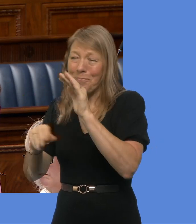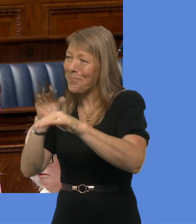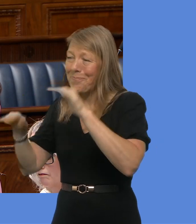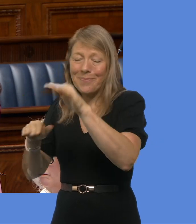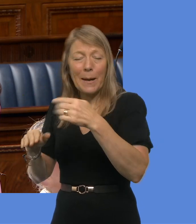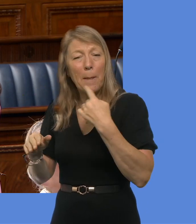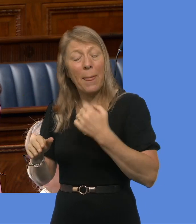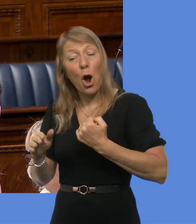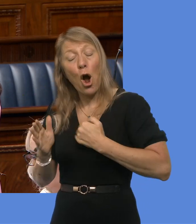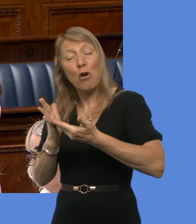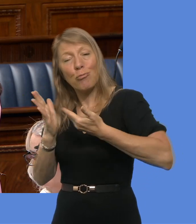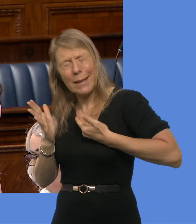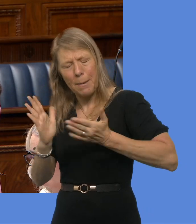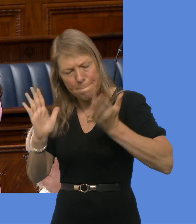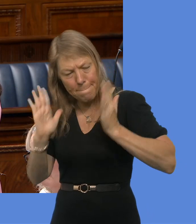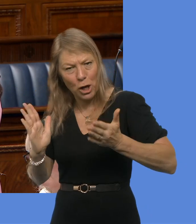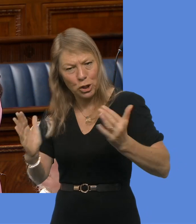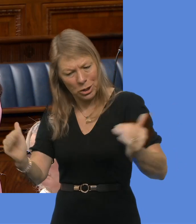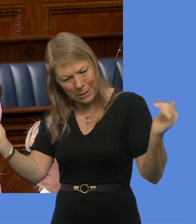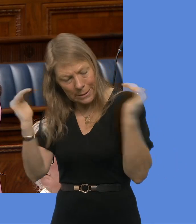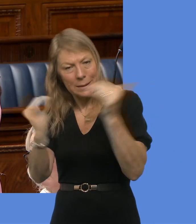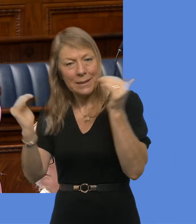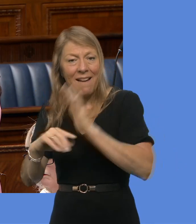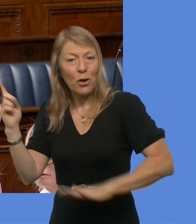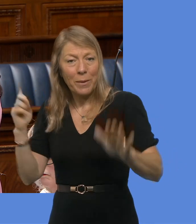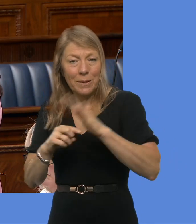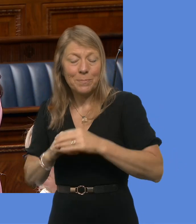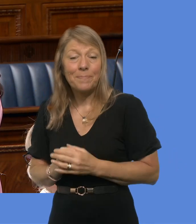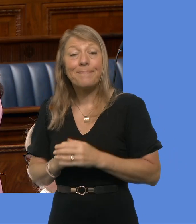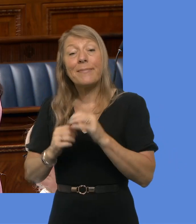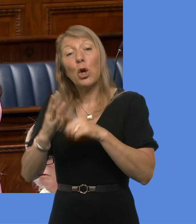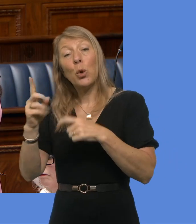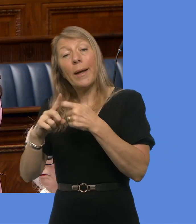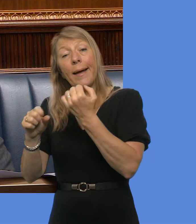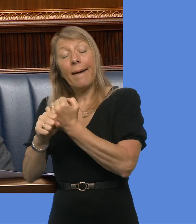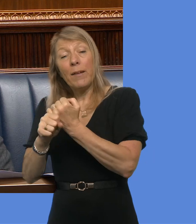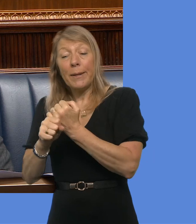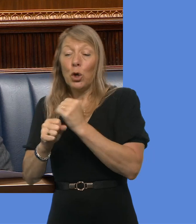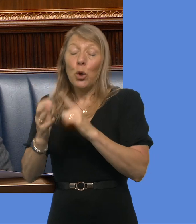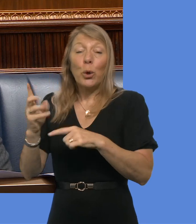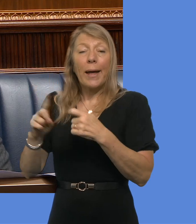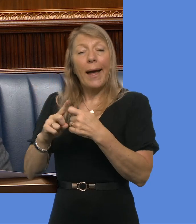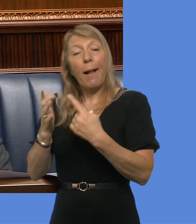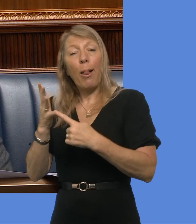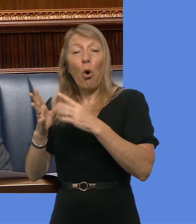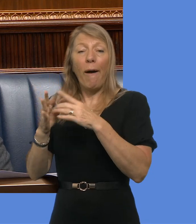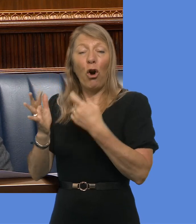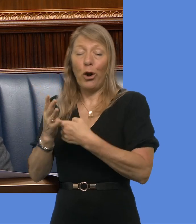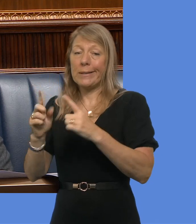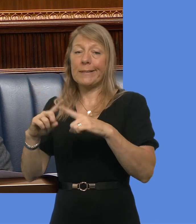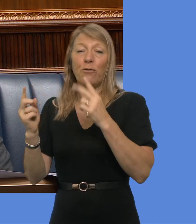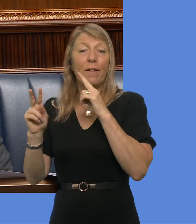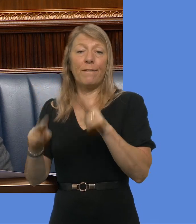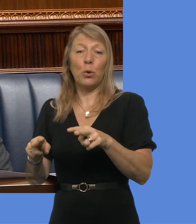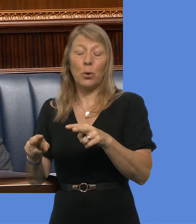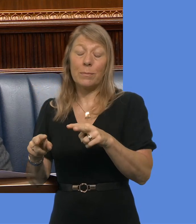issue. The UK Government and the UK Government lawyers took a different view, and they maintained that robustly. I think the High Court has been very